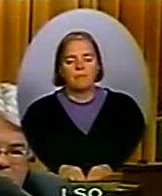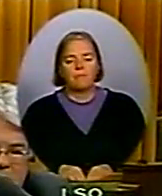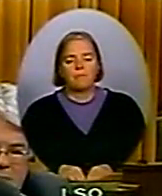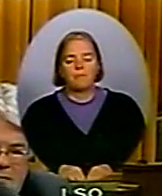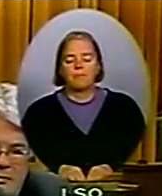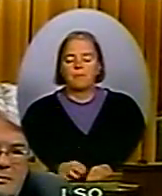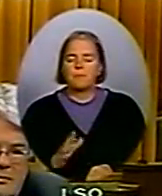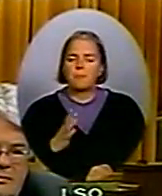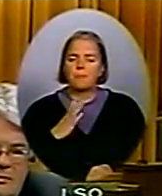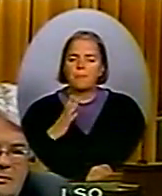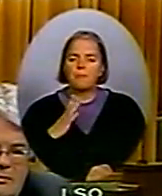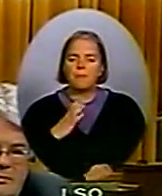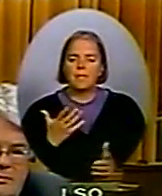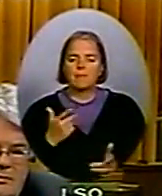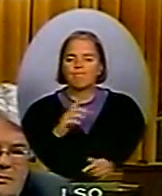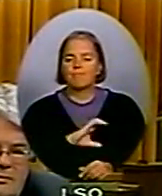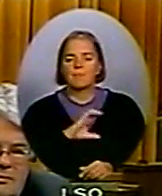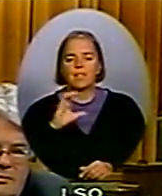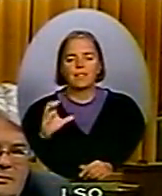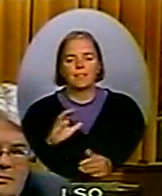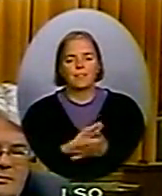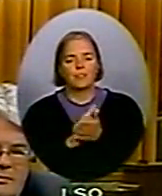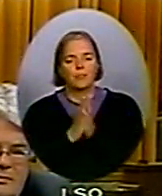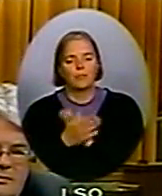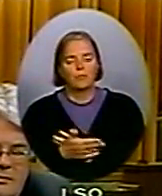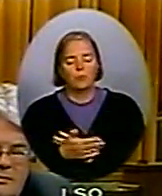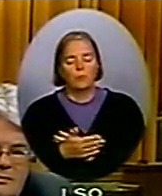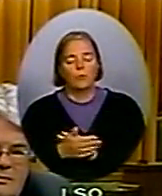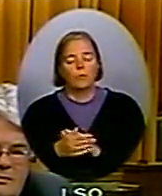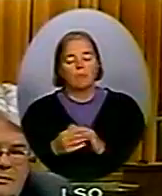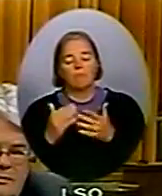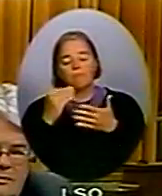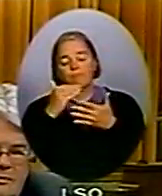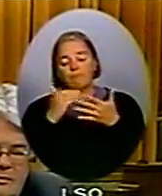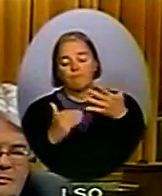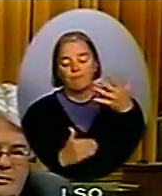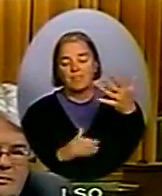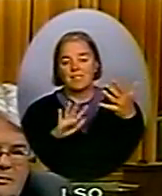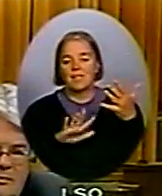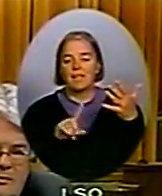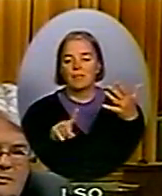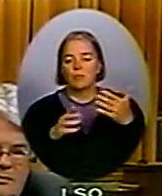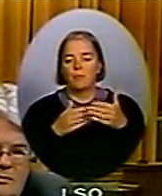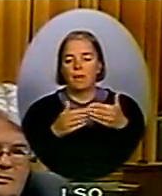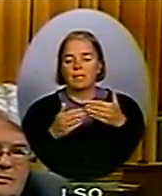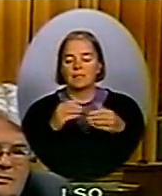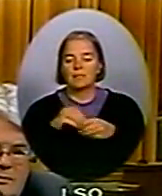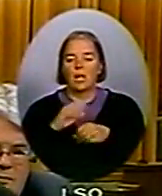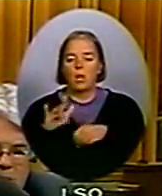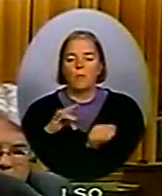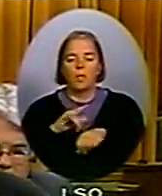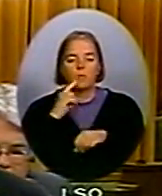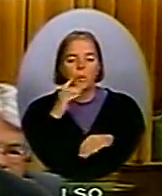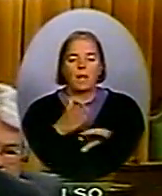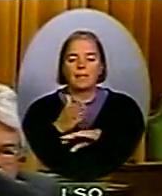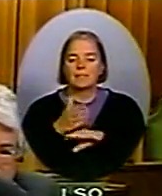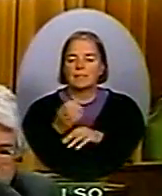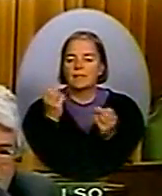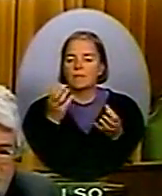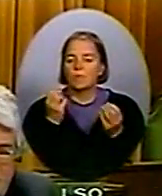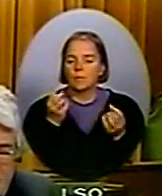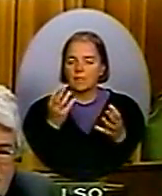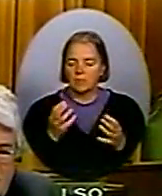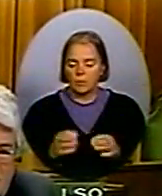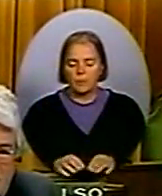comes to access to information. You know, citizens in Niger and Angola have better rights for access to information. Simple question, what is this